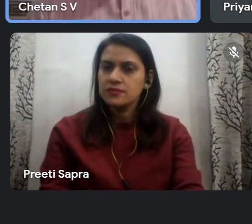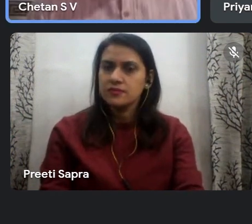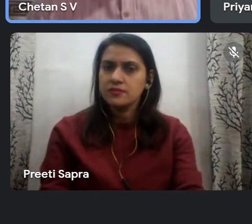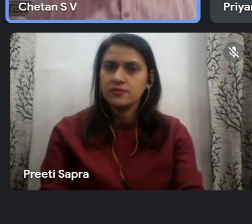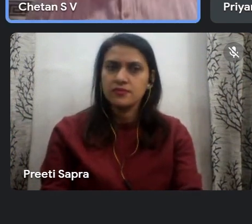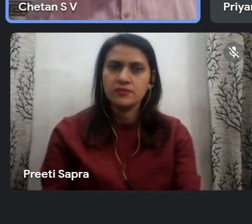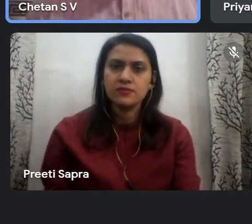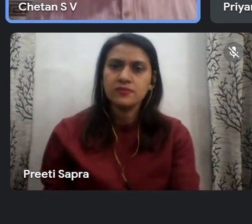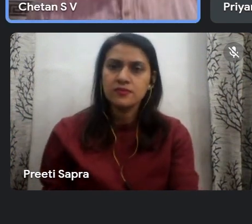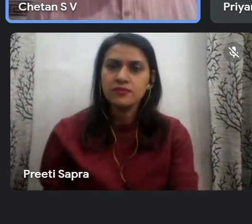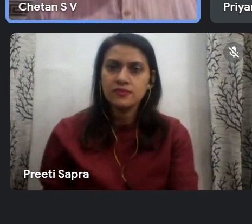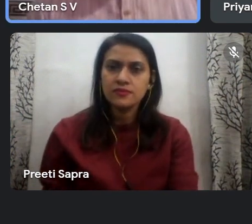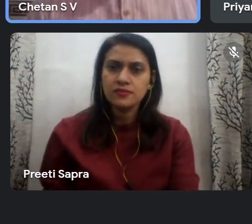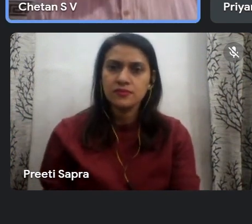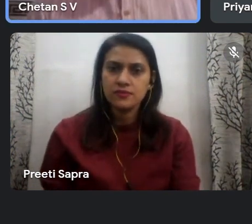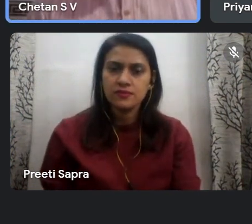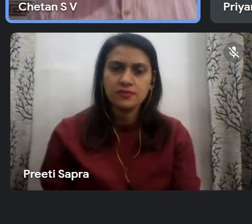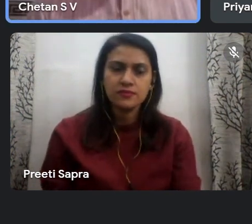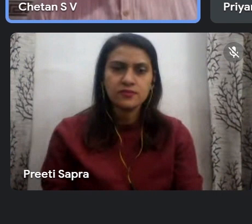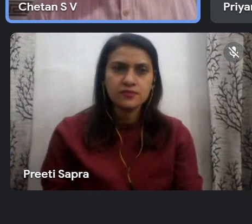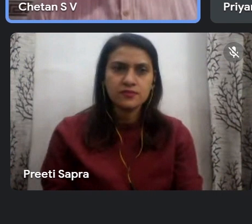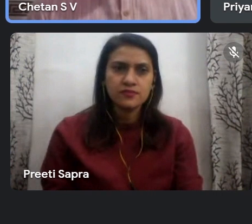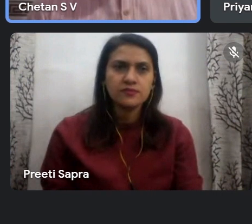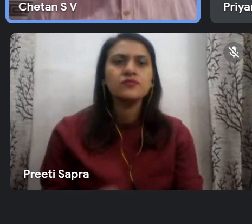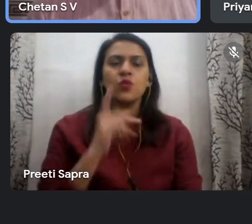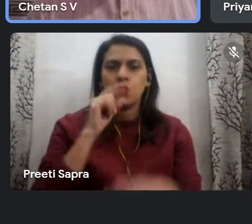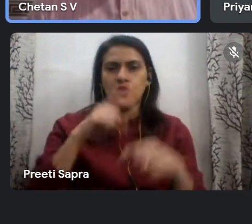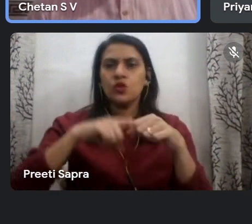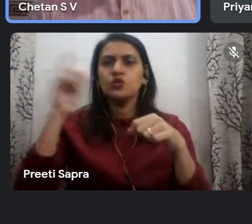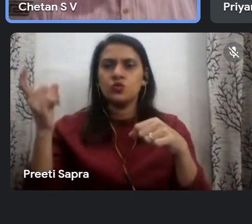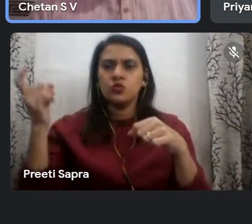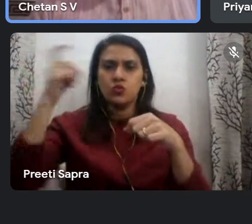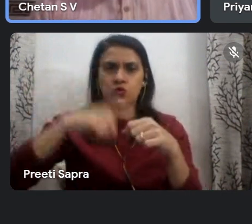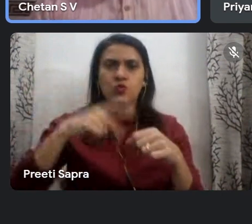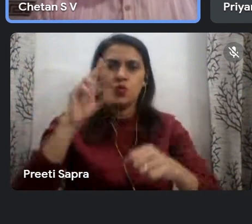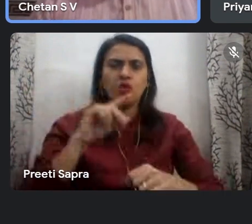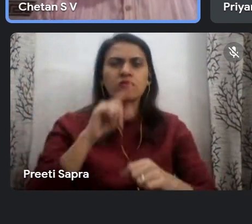Pratik will just rejoin because there's some technical glitch in sharing his screen.